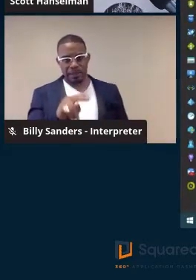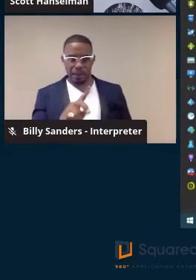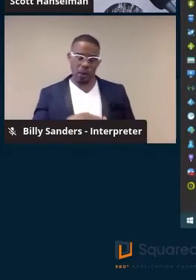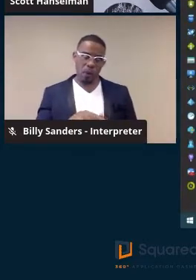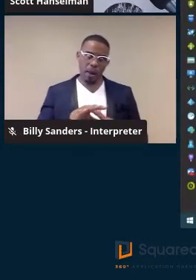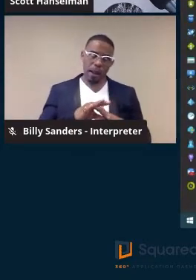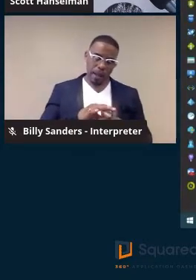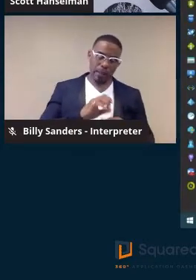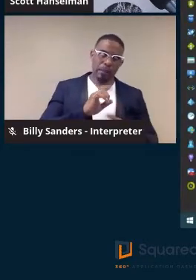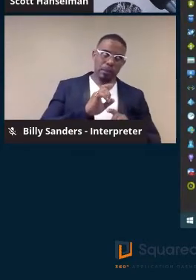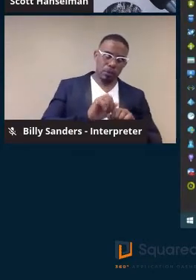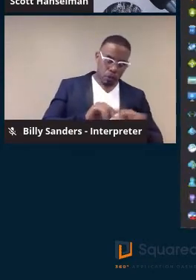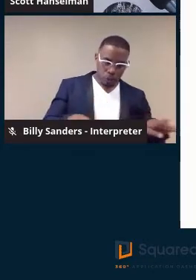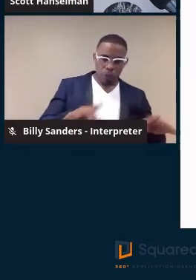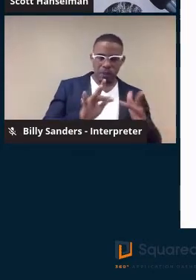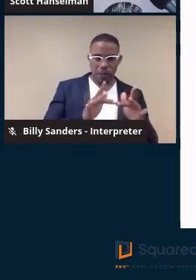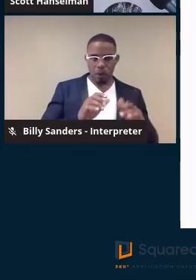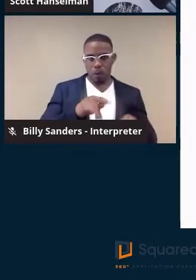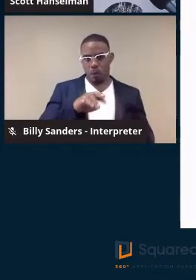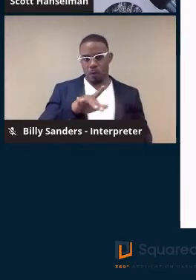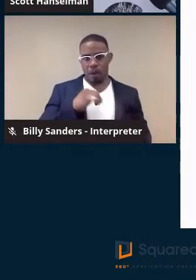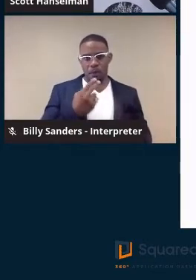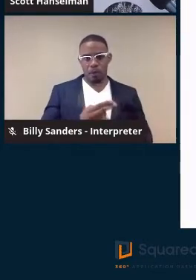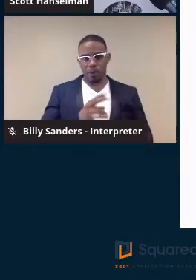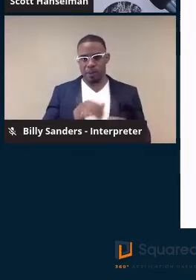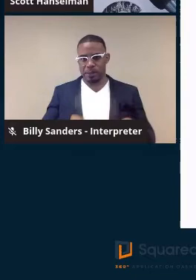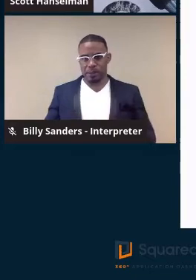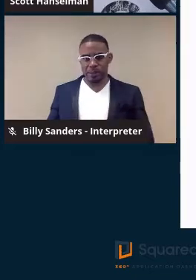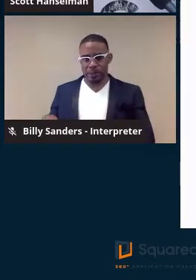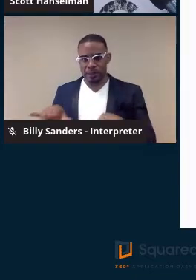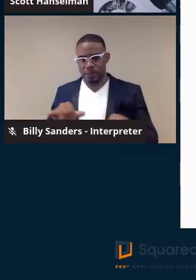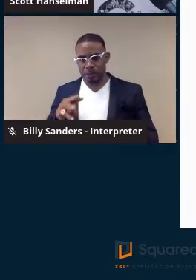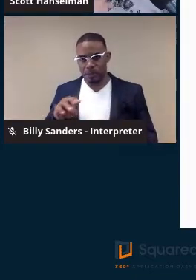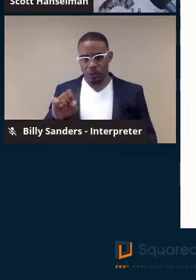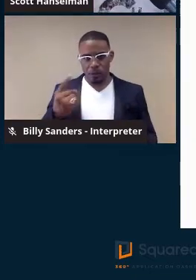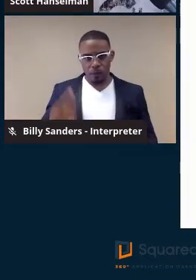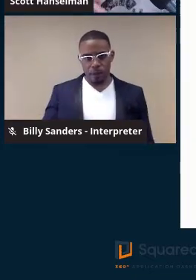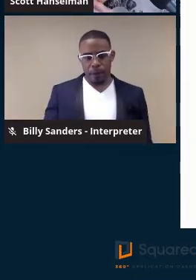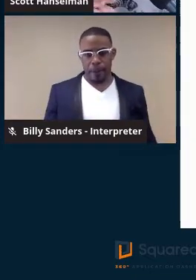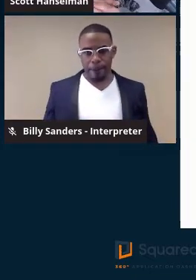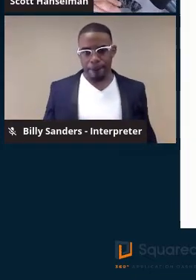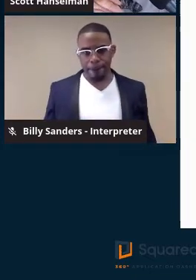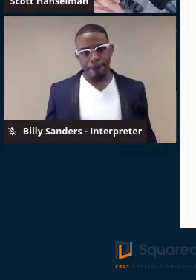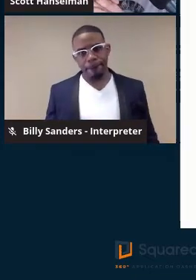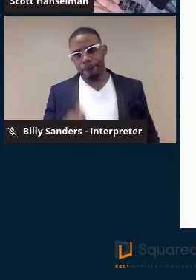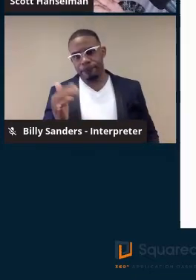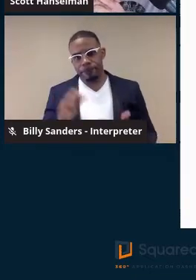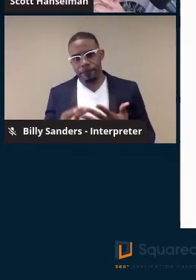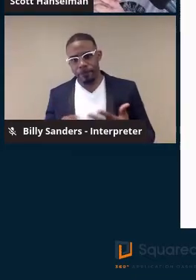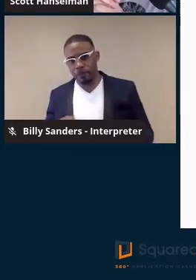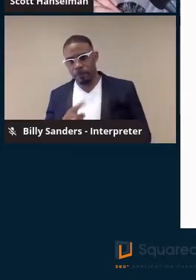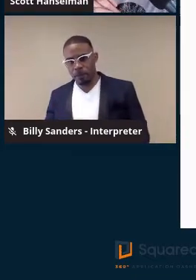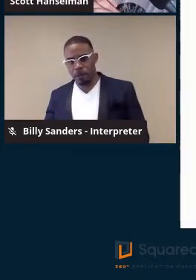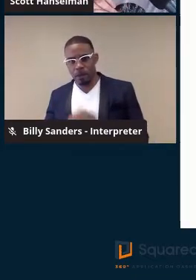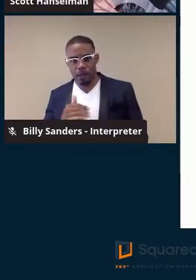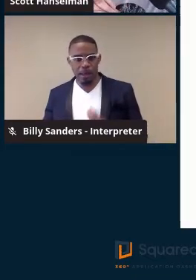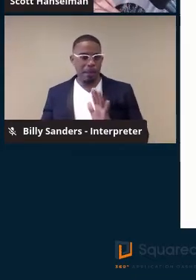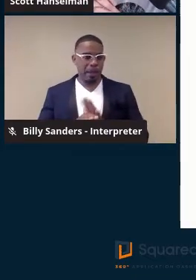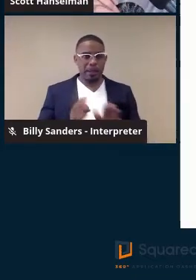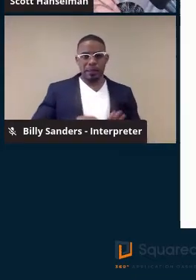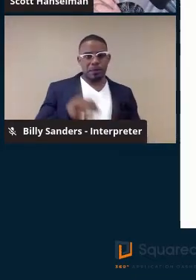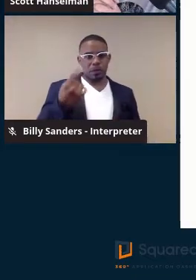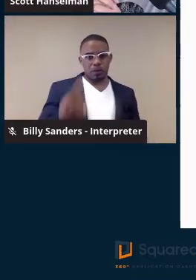Distribution Network profile, I'm using the standard Microsoft one. There's other options as well. I just picked the cheapest